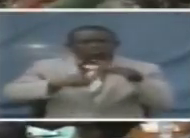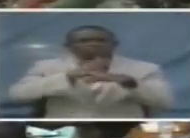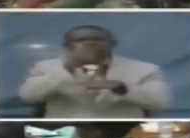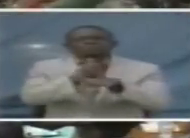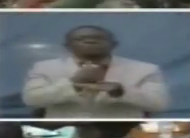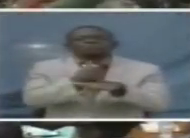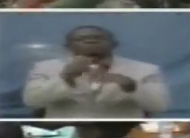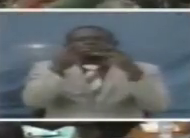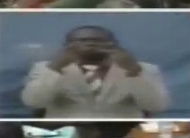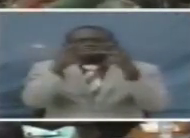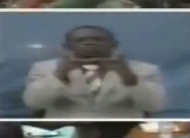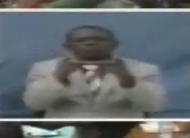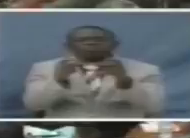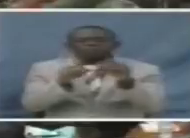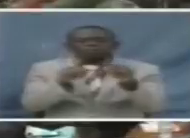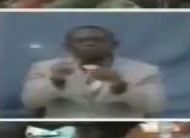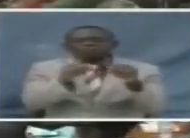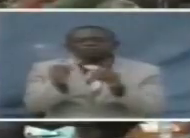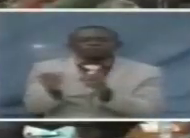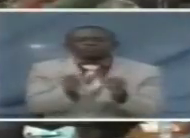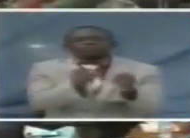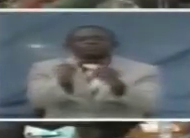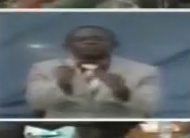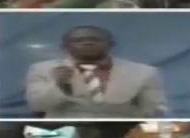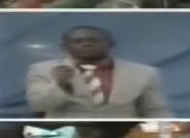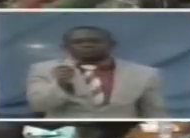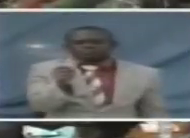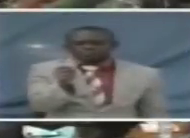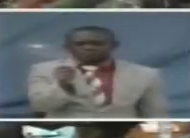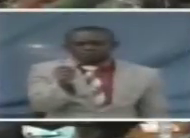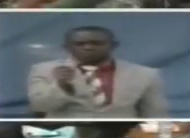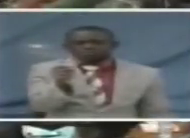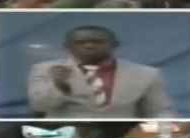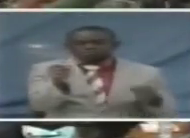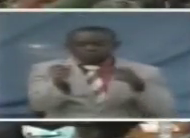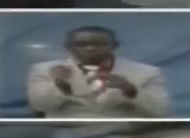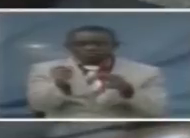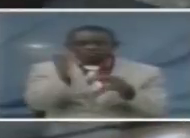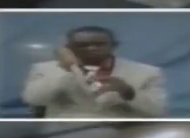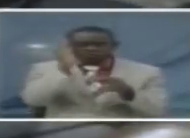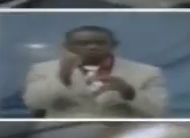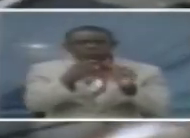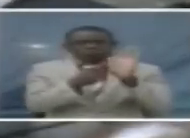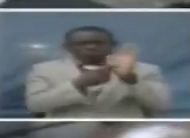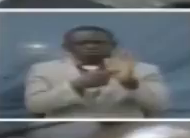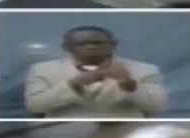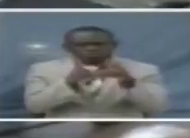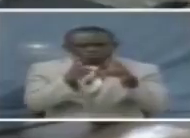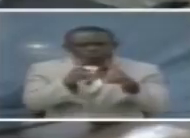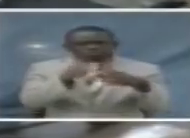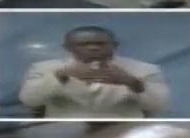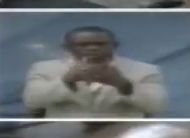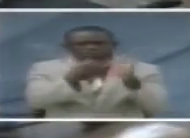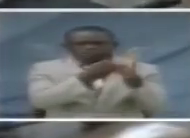public investment management system. This system will provide standardized procedures and